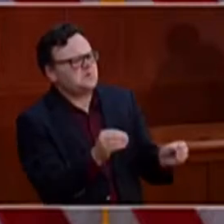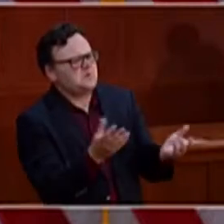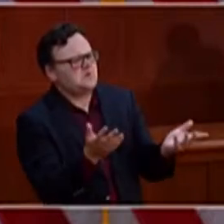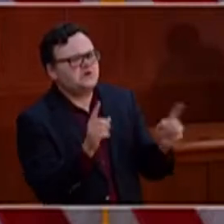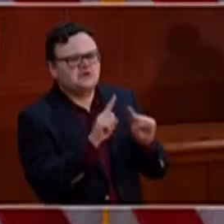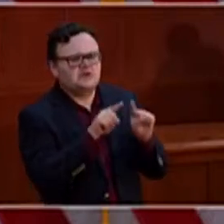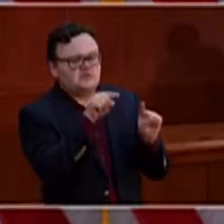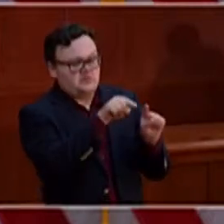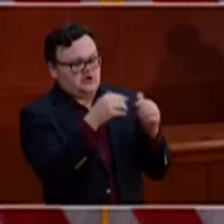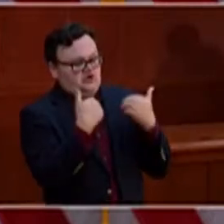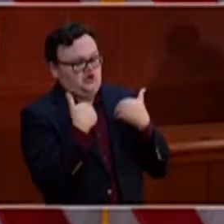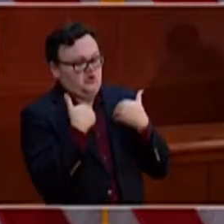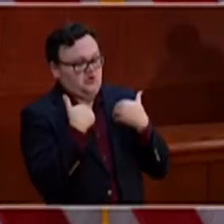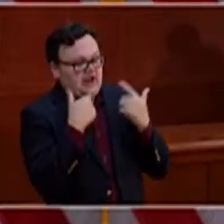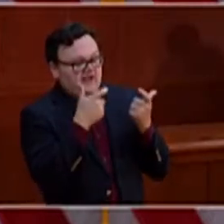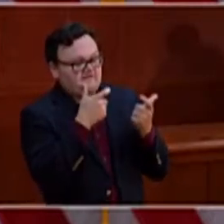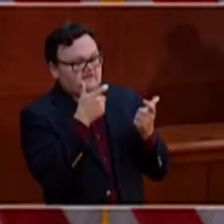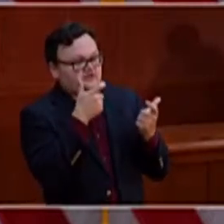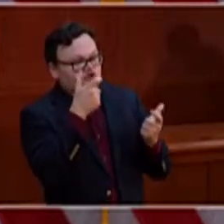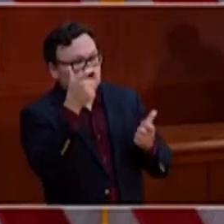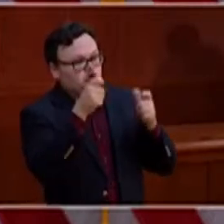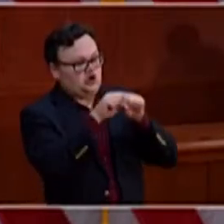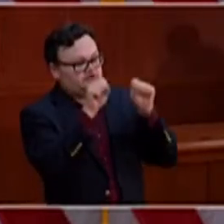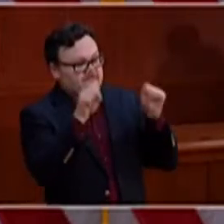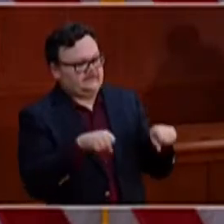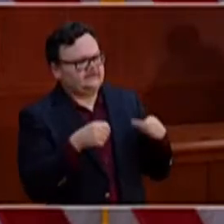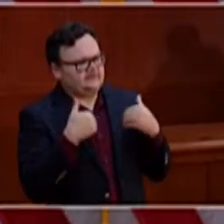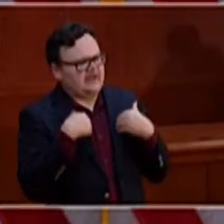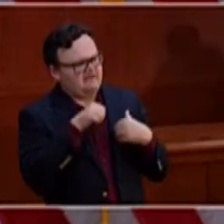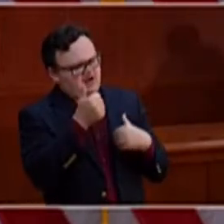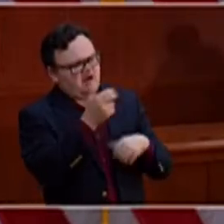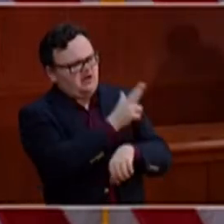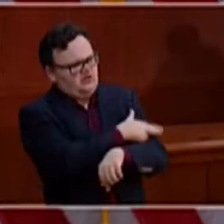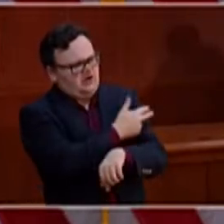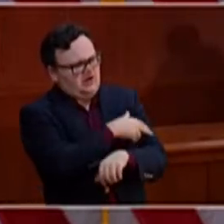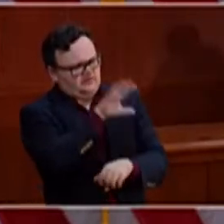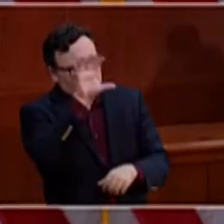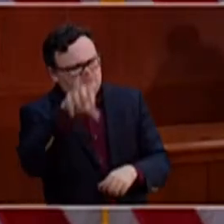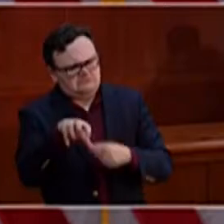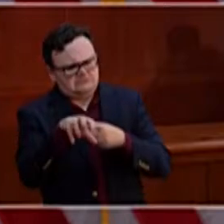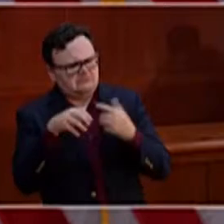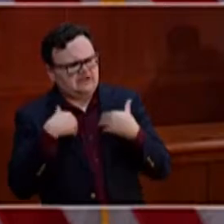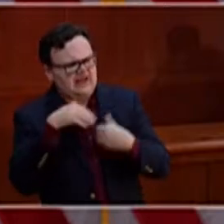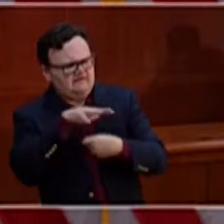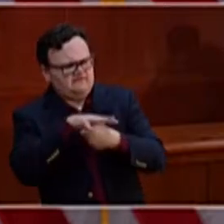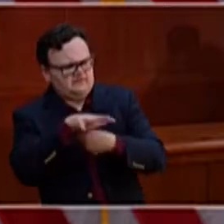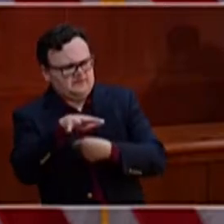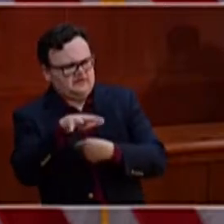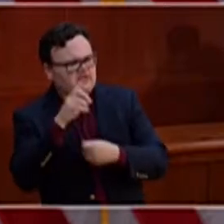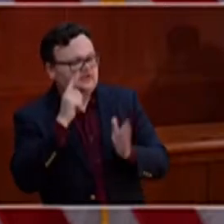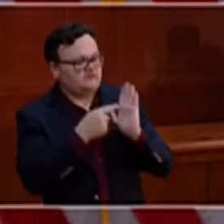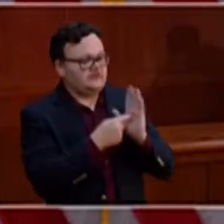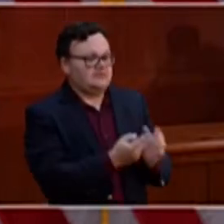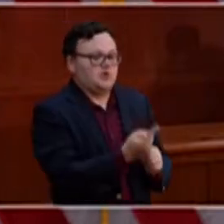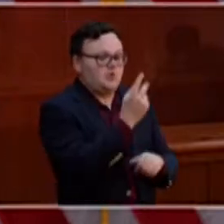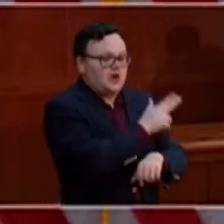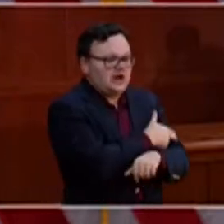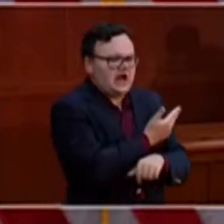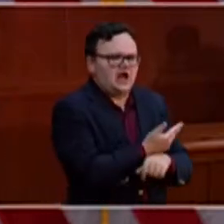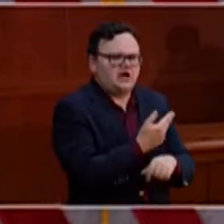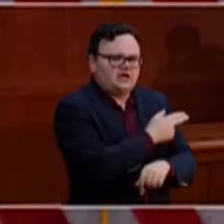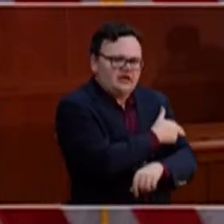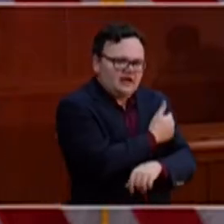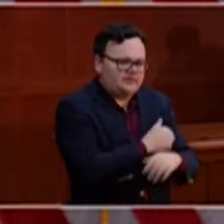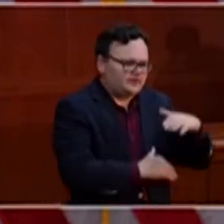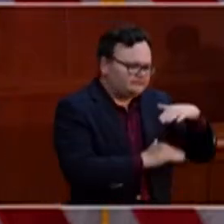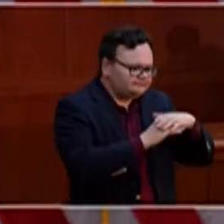do have considerable ICU capacity. So if like one hospital is showing, no ICU,